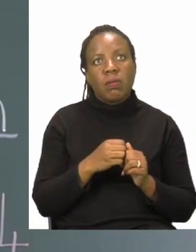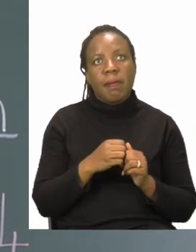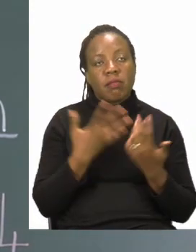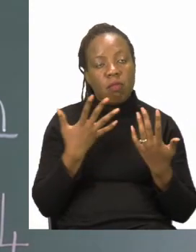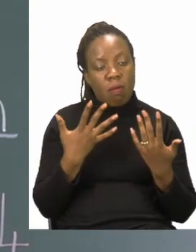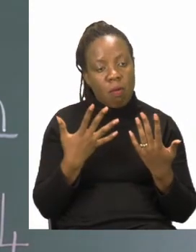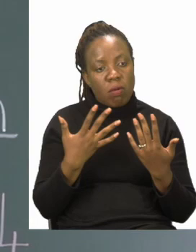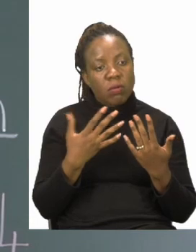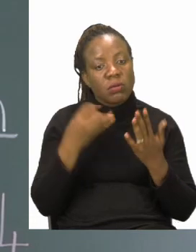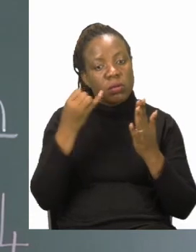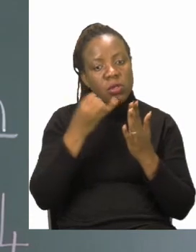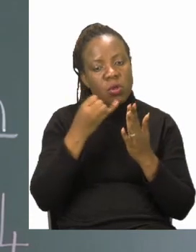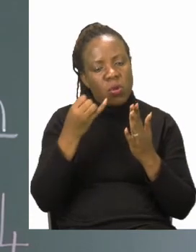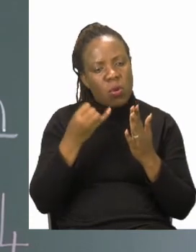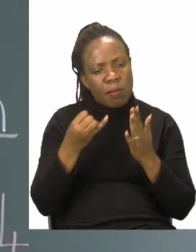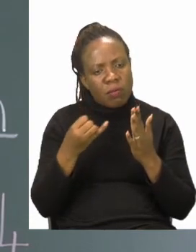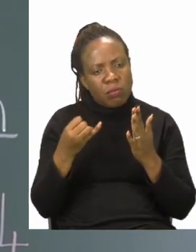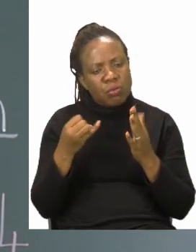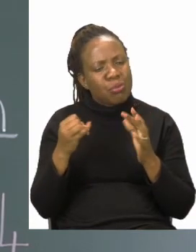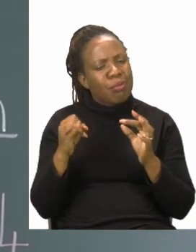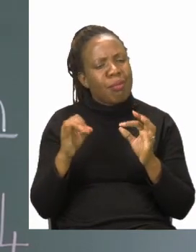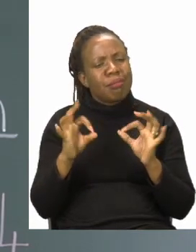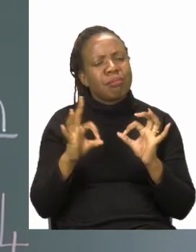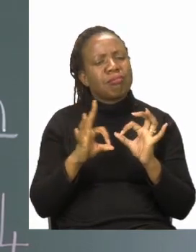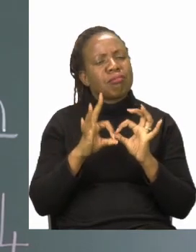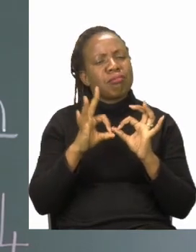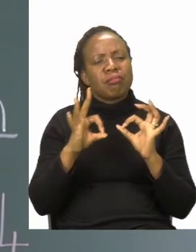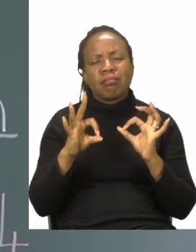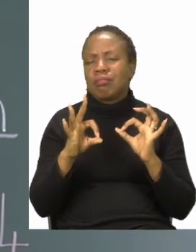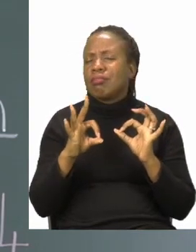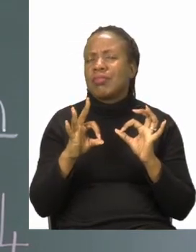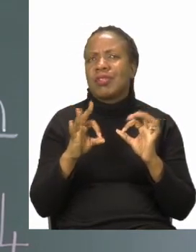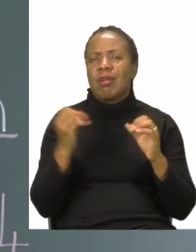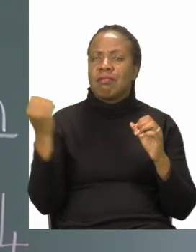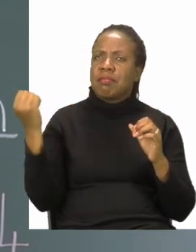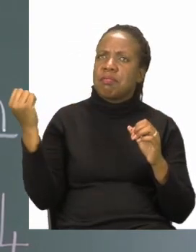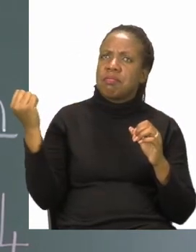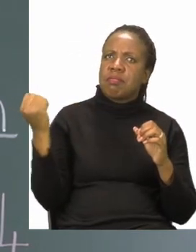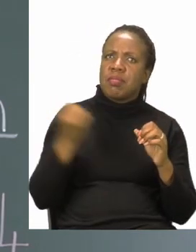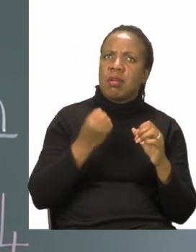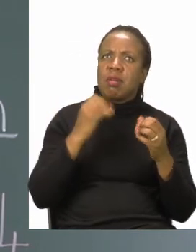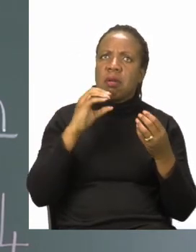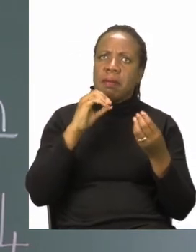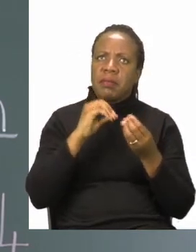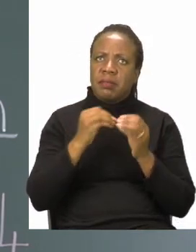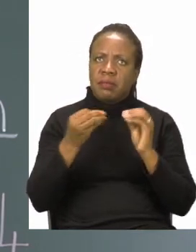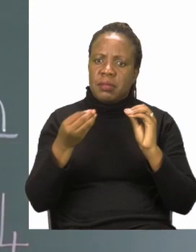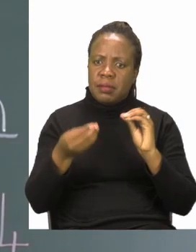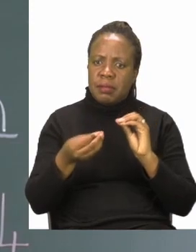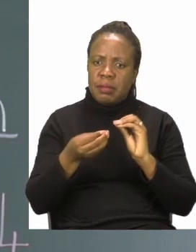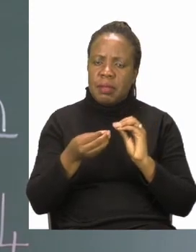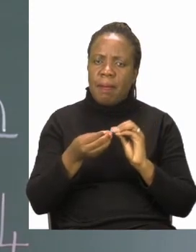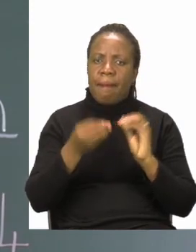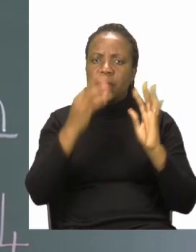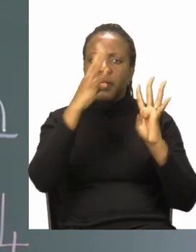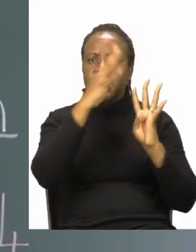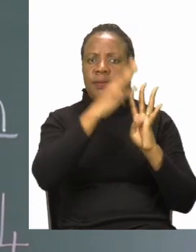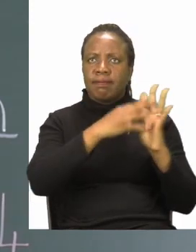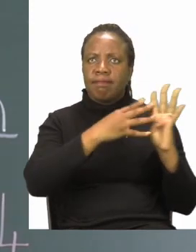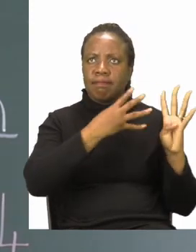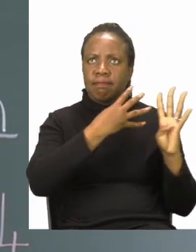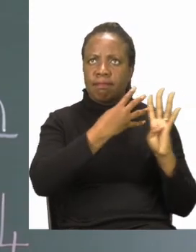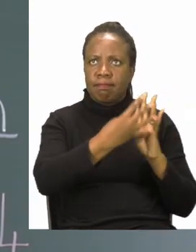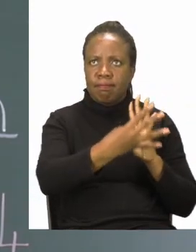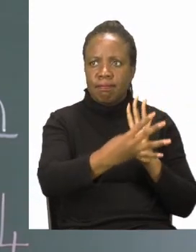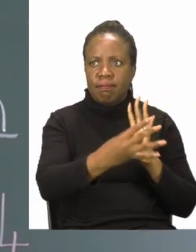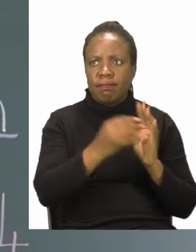yourself a nice big number chart where you can add up all the numbers, or